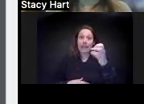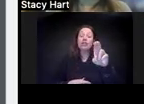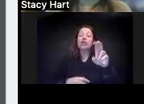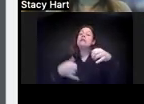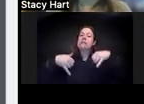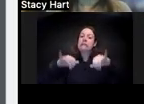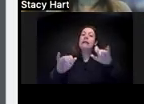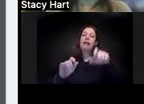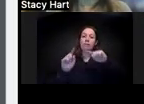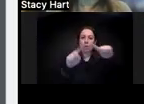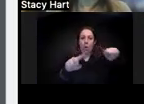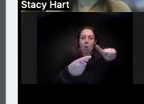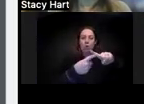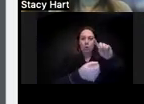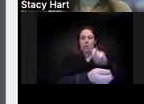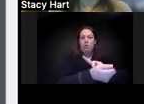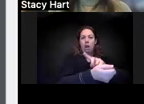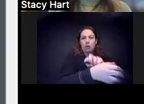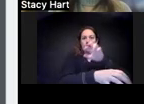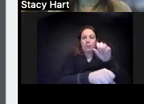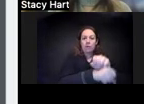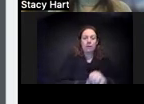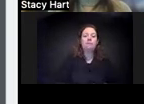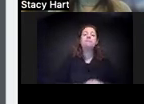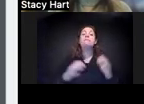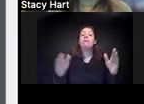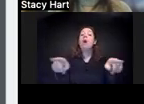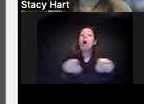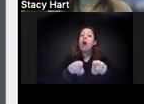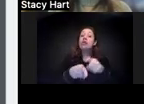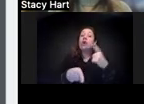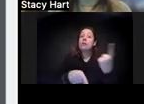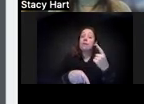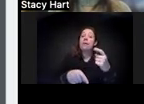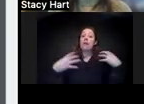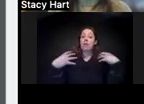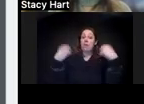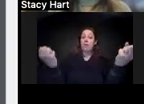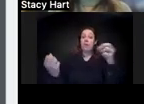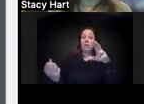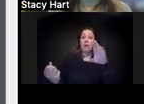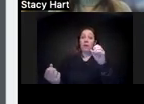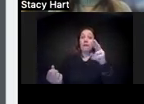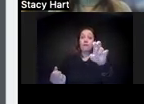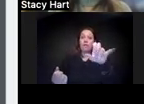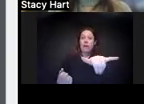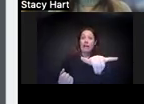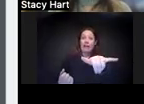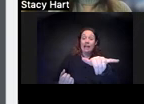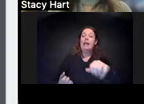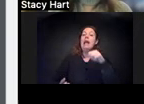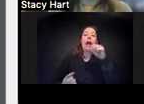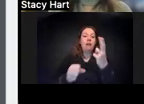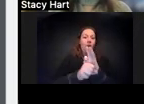Also, someone in recovery and who is no longer using drugs illegally is covered